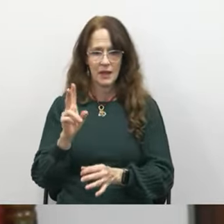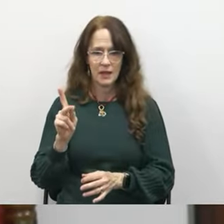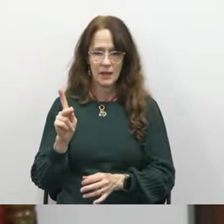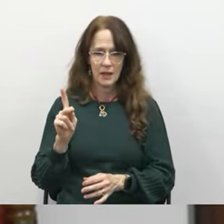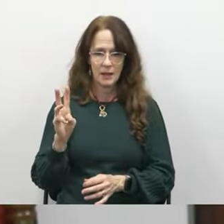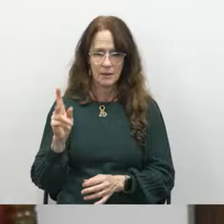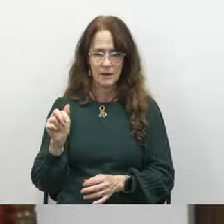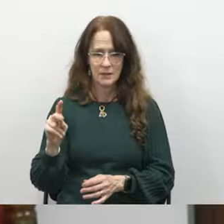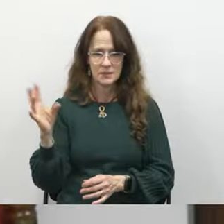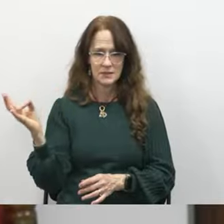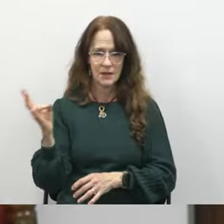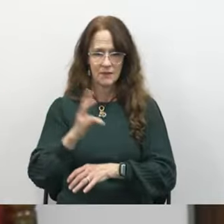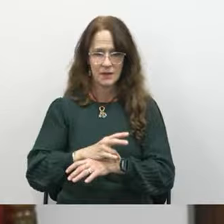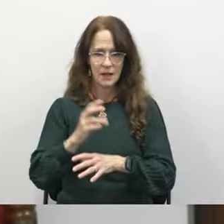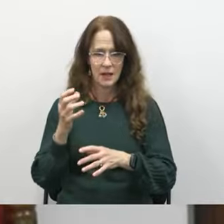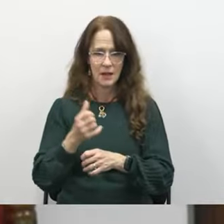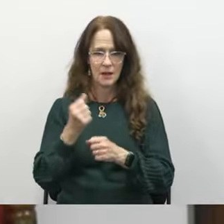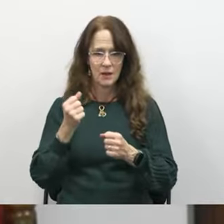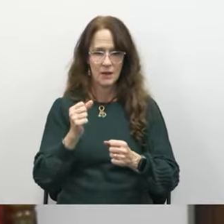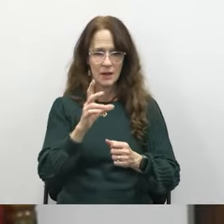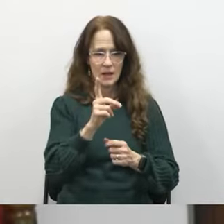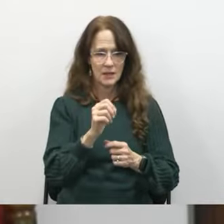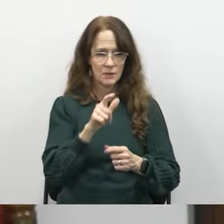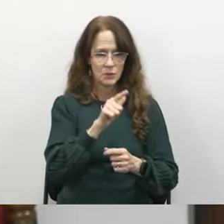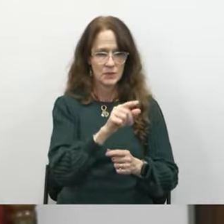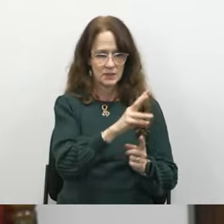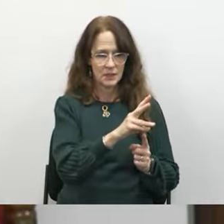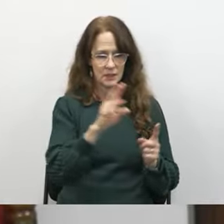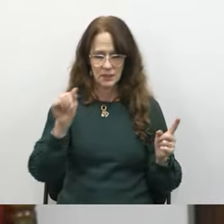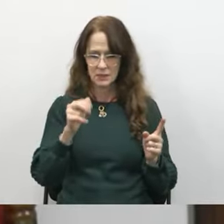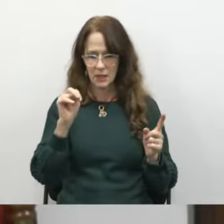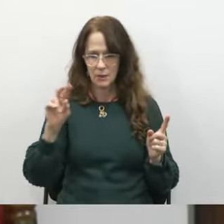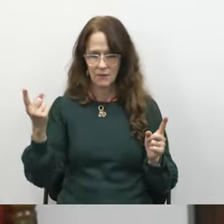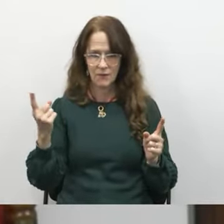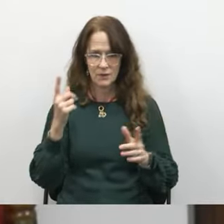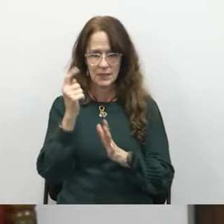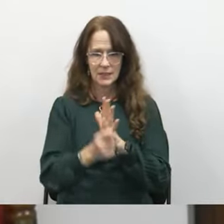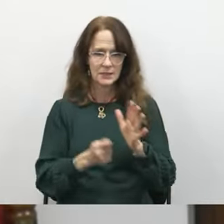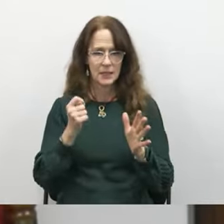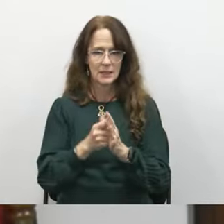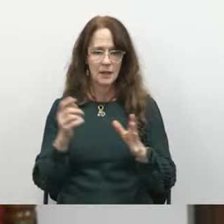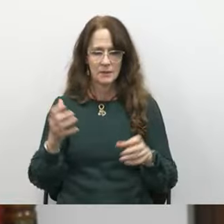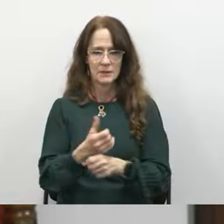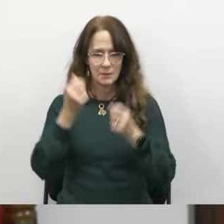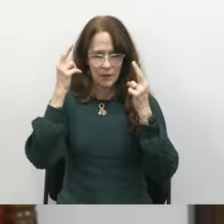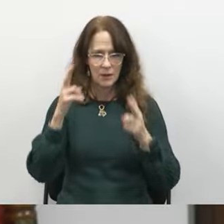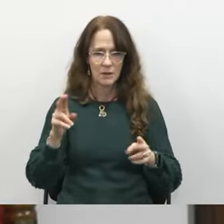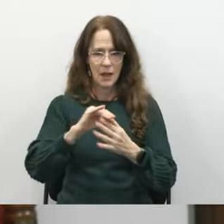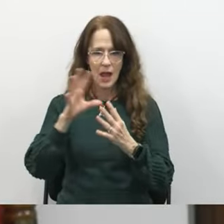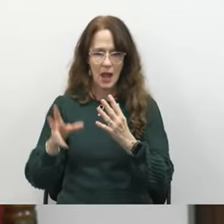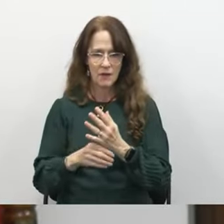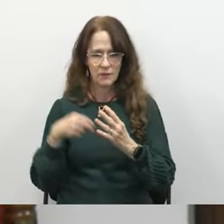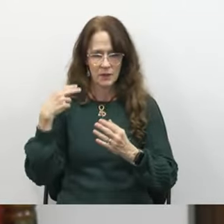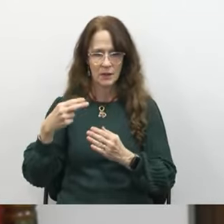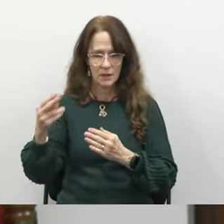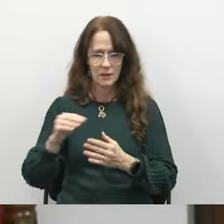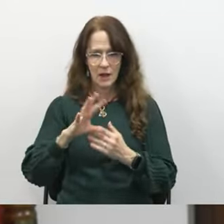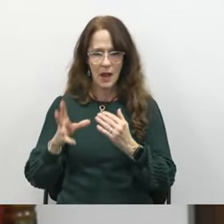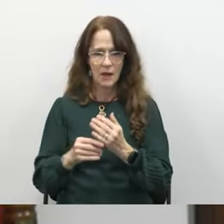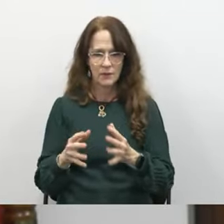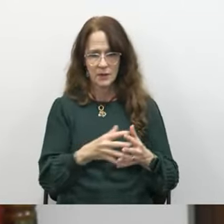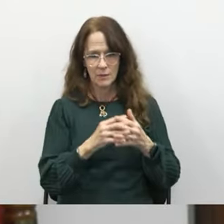7-day celebration observed in the U.S. from December 26th to January 1st. It is a time to celebrate and honor African heritage and African American